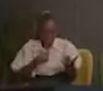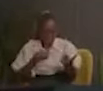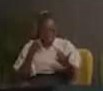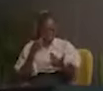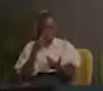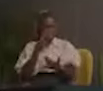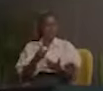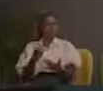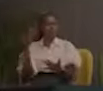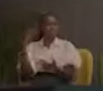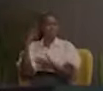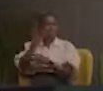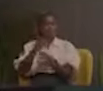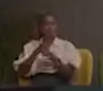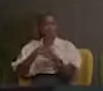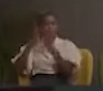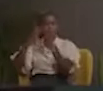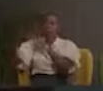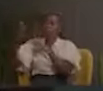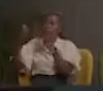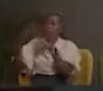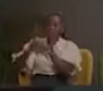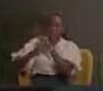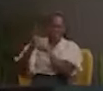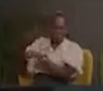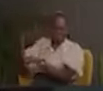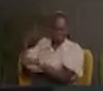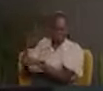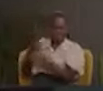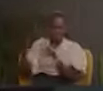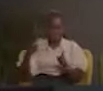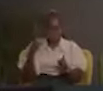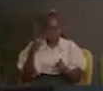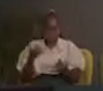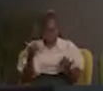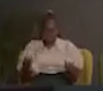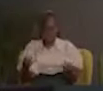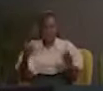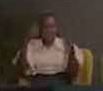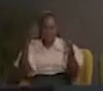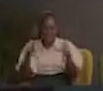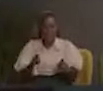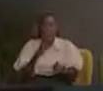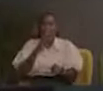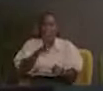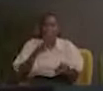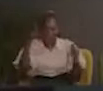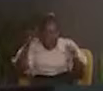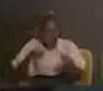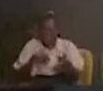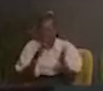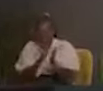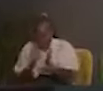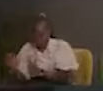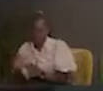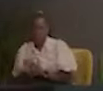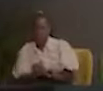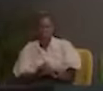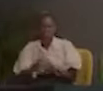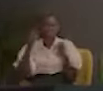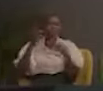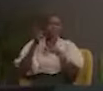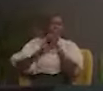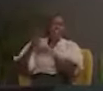my visions decades ago, but seeing them as realities, this has been prepared in the aeons of time. In